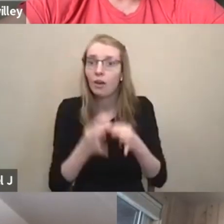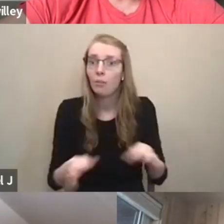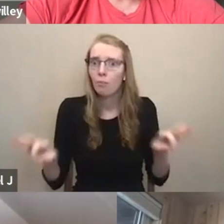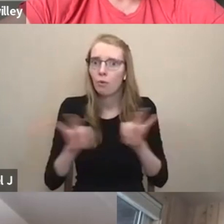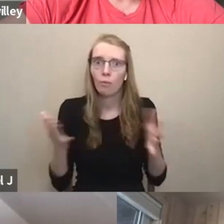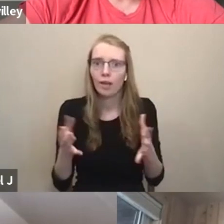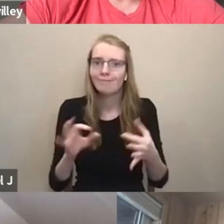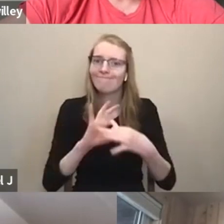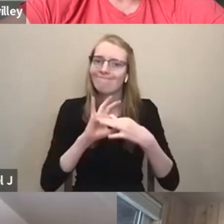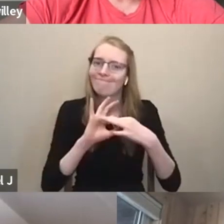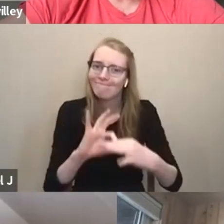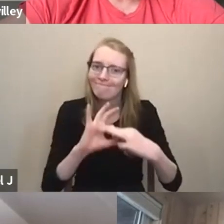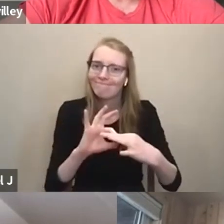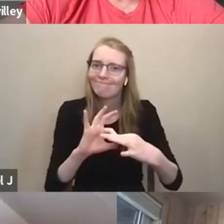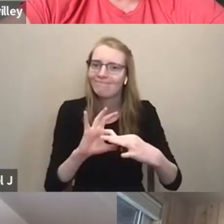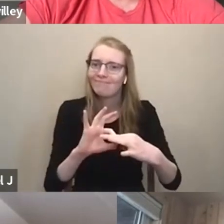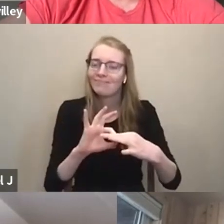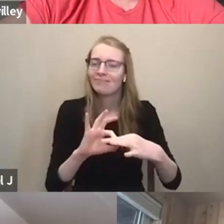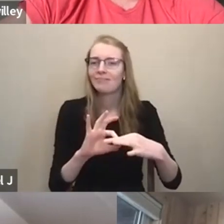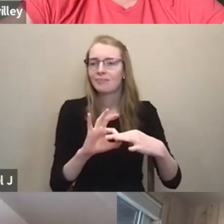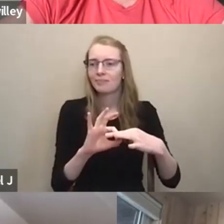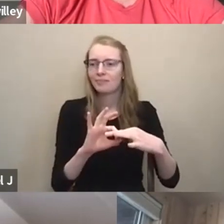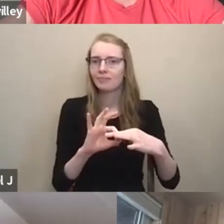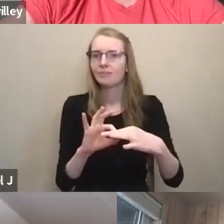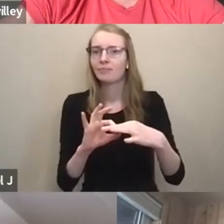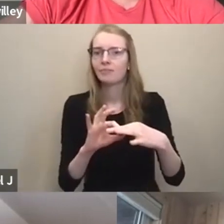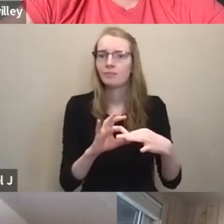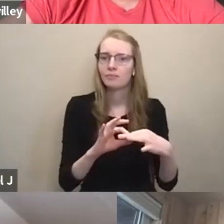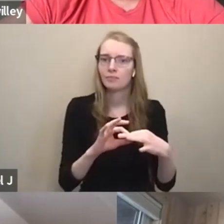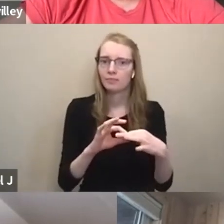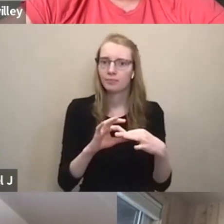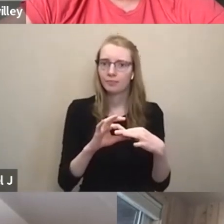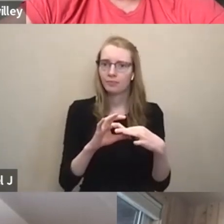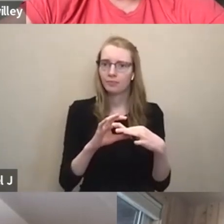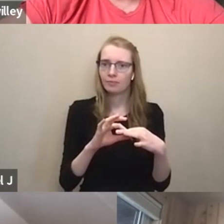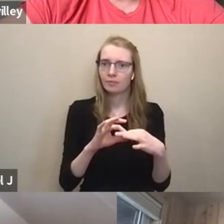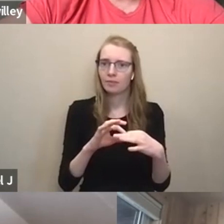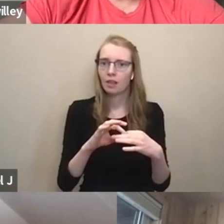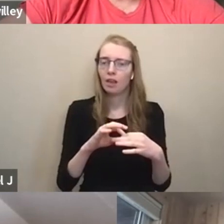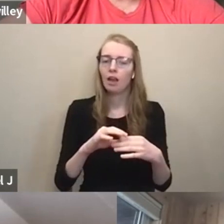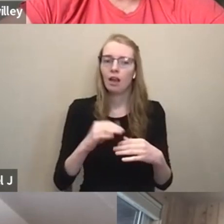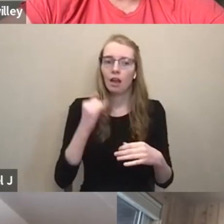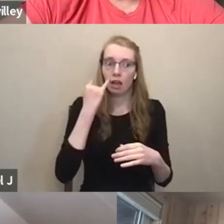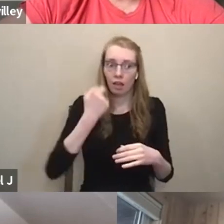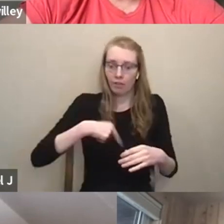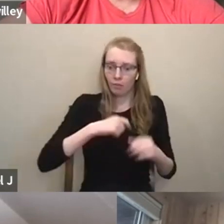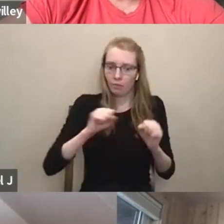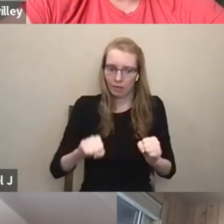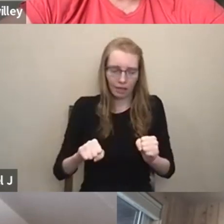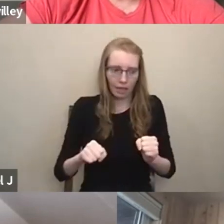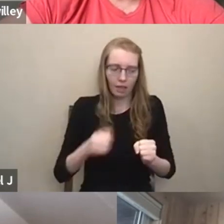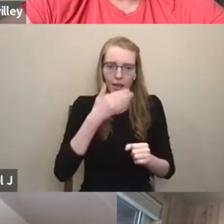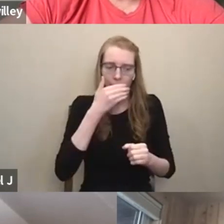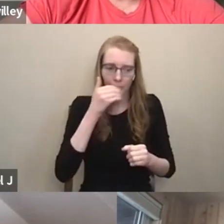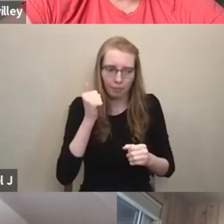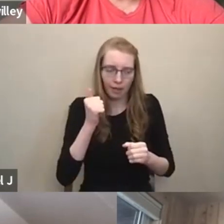that the more we are able to articulate what we can offer a room and what we